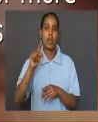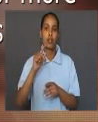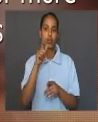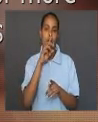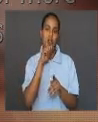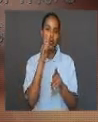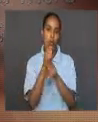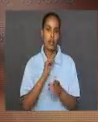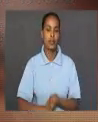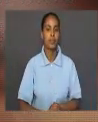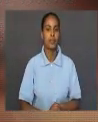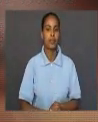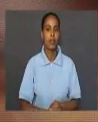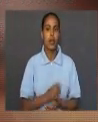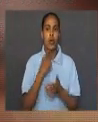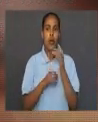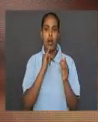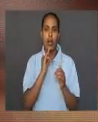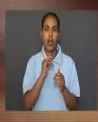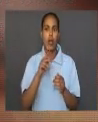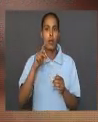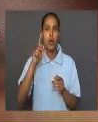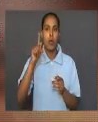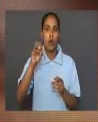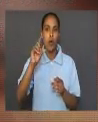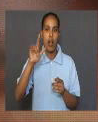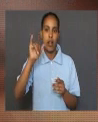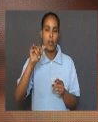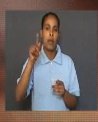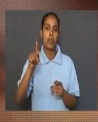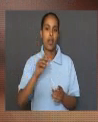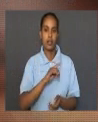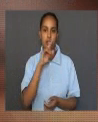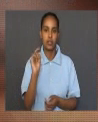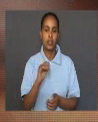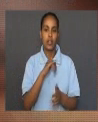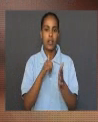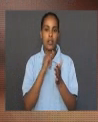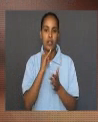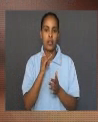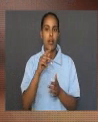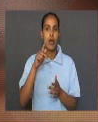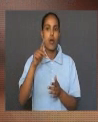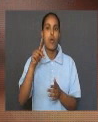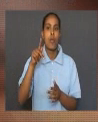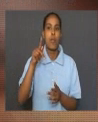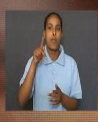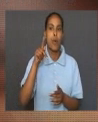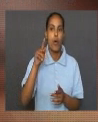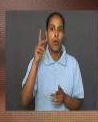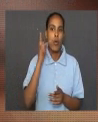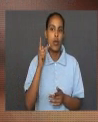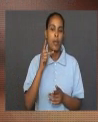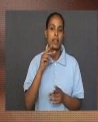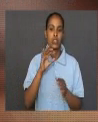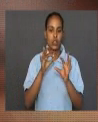correct. What is a polypeptide? It is a polymer chain of